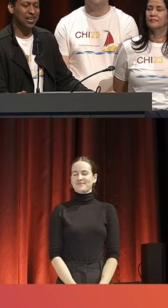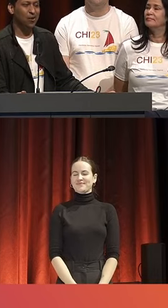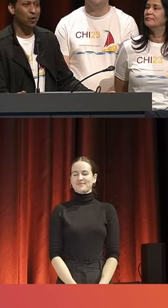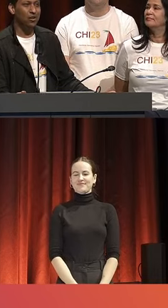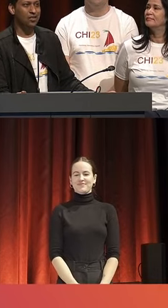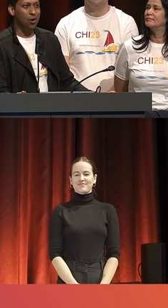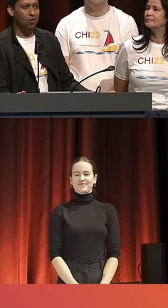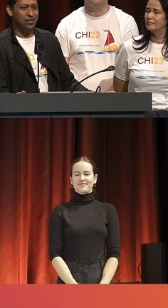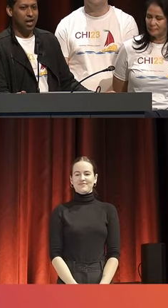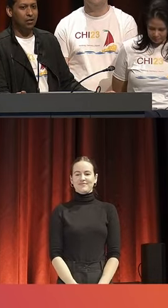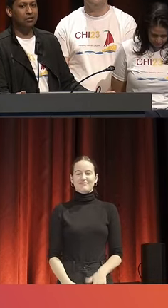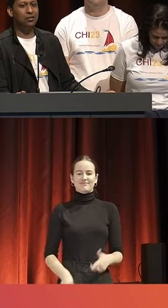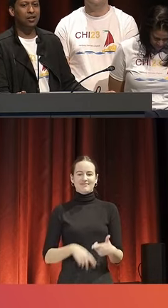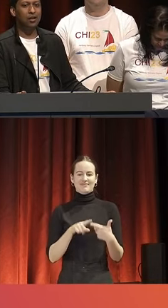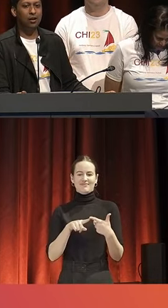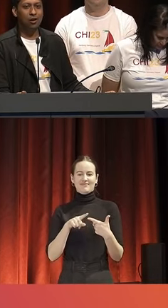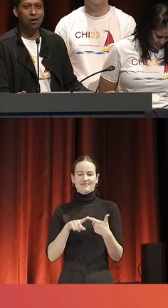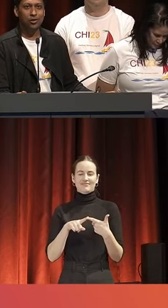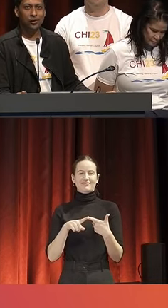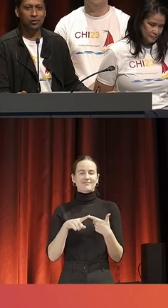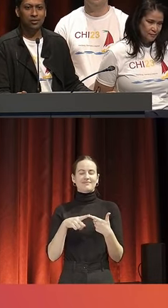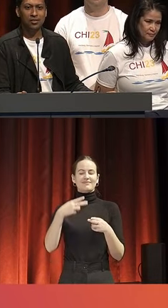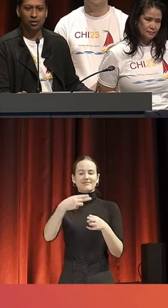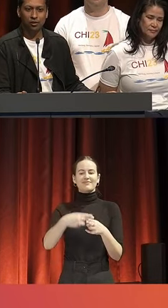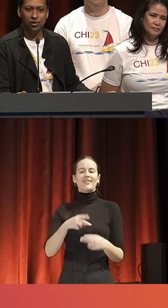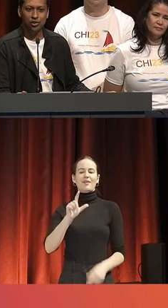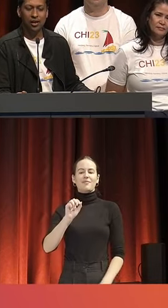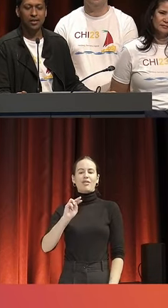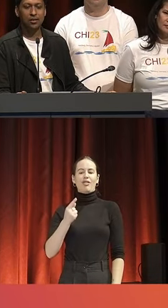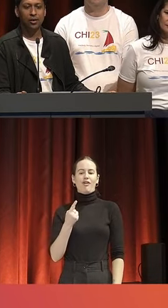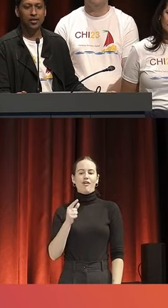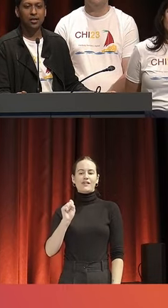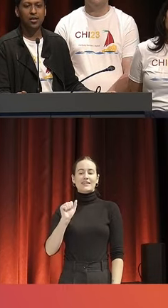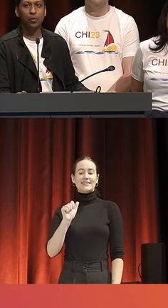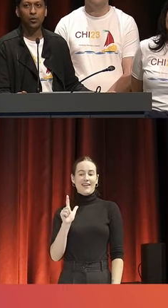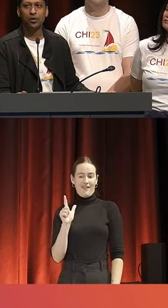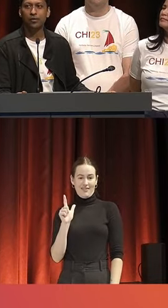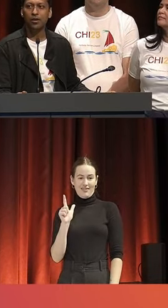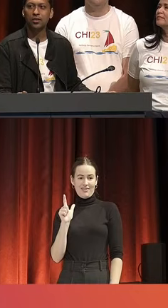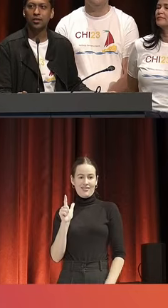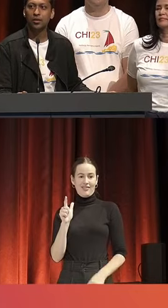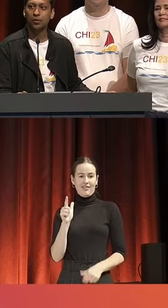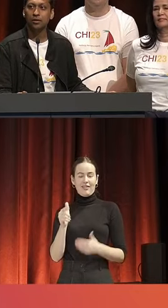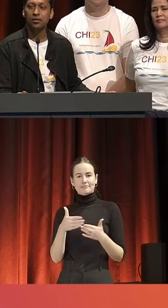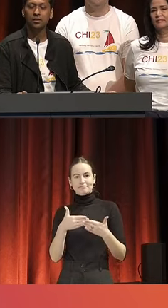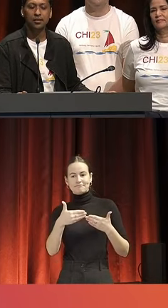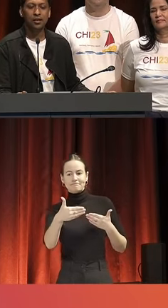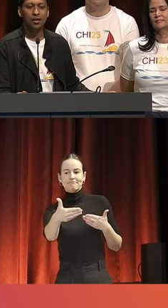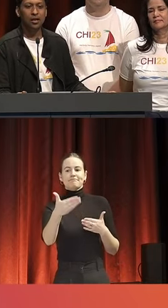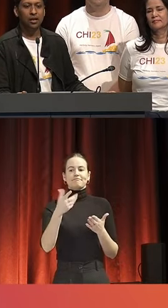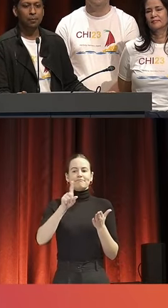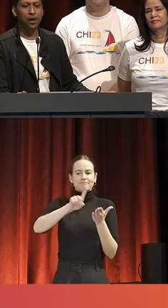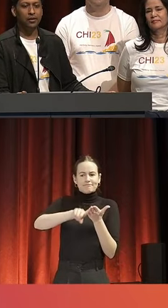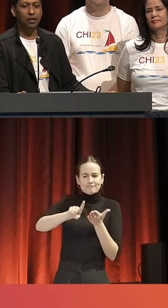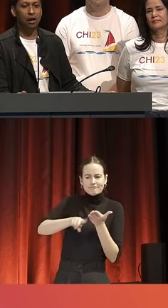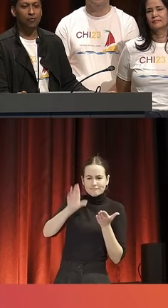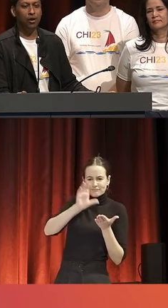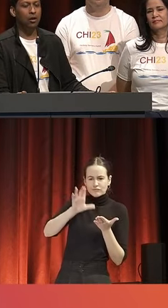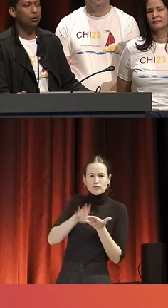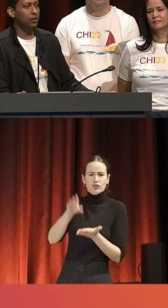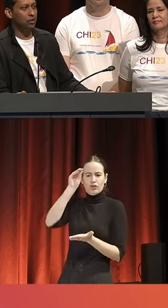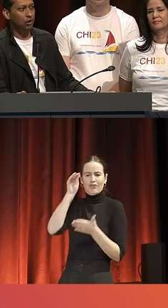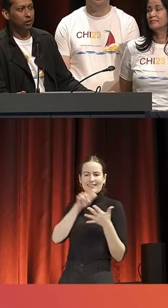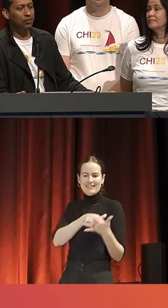The second one is LongZal, a longitudinal search as learning study with university students, by